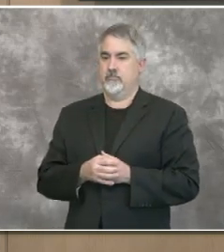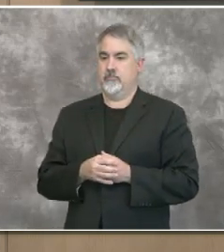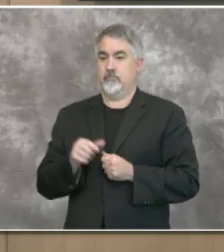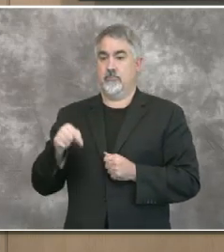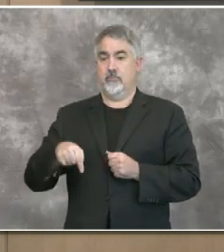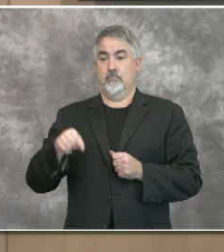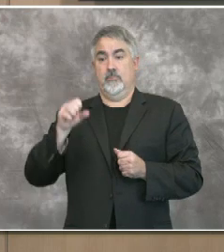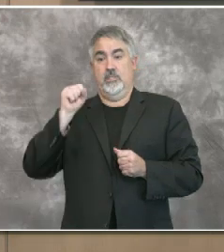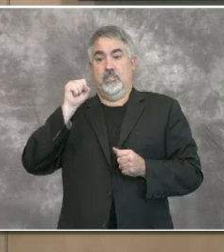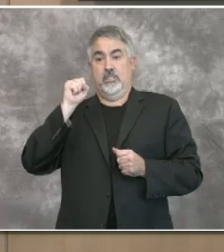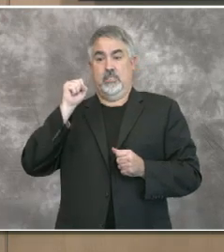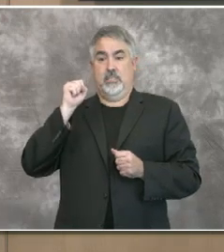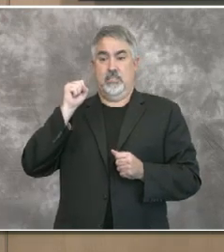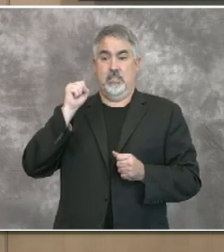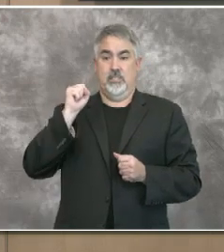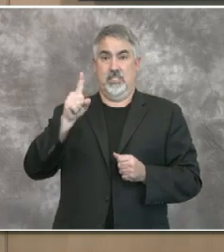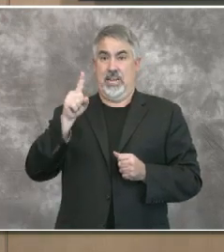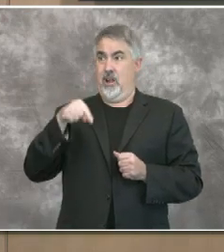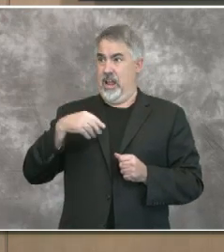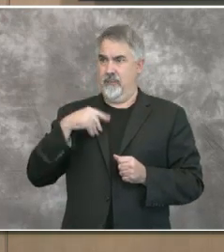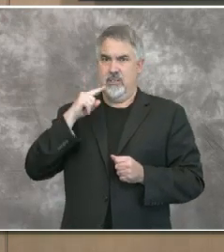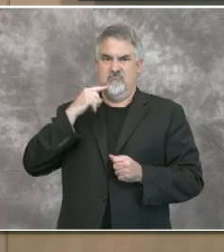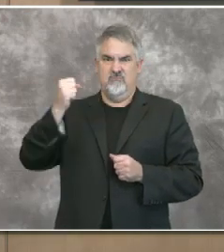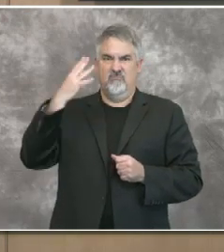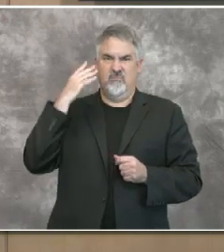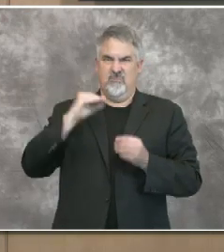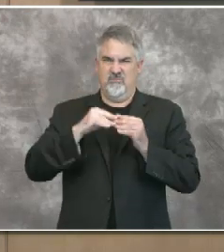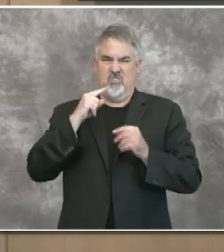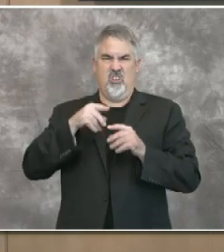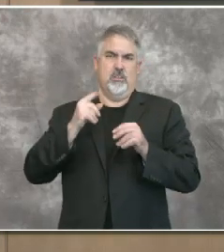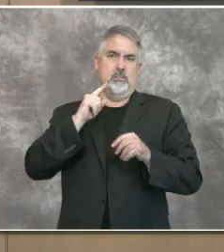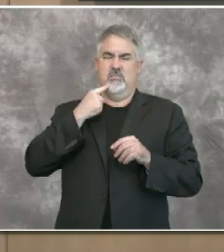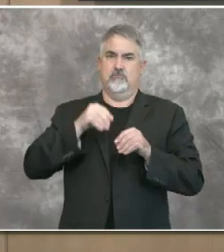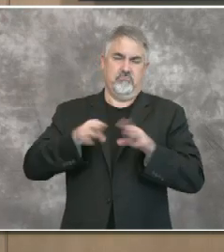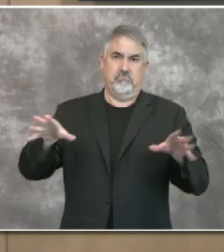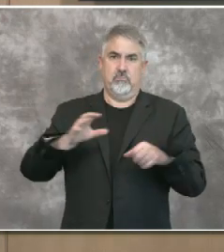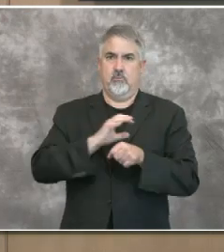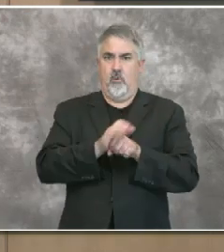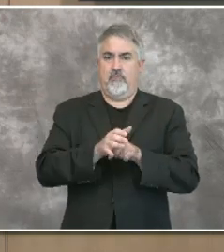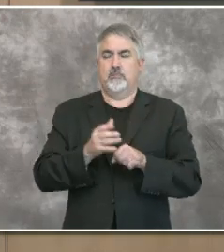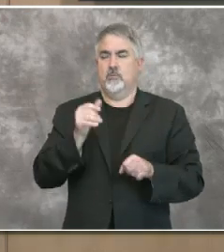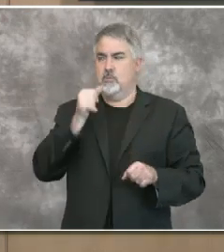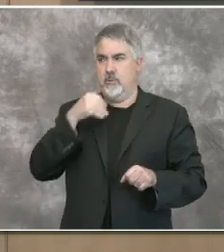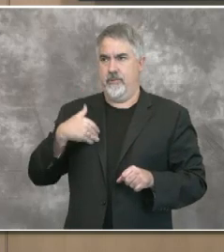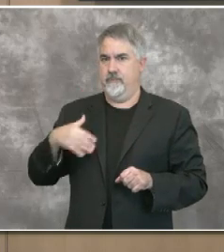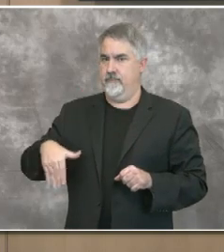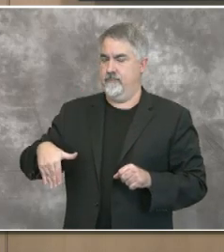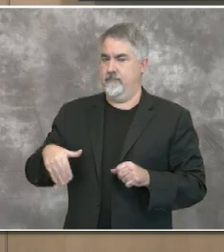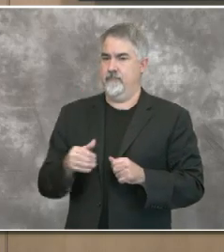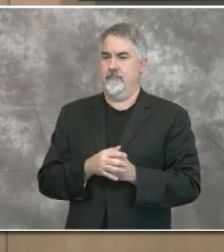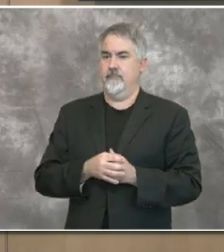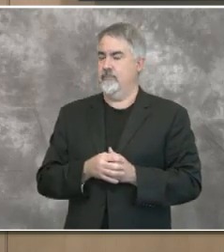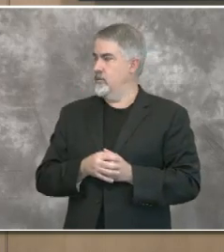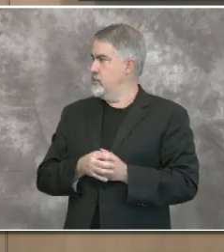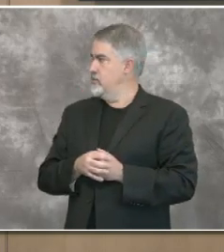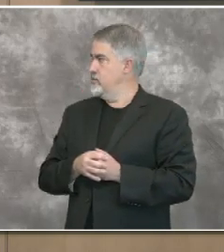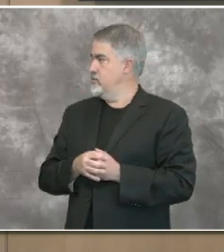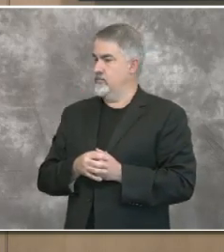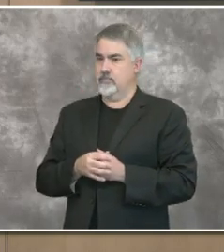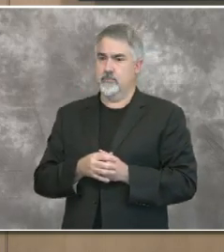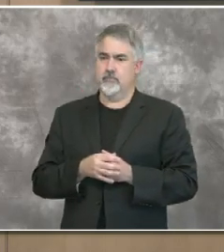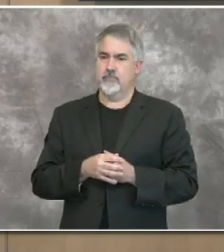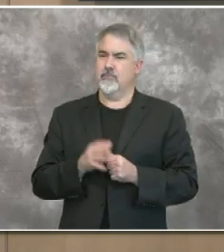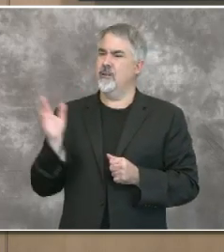an individual through our current investigations. Dr. McDonald, there is a question. And what about the longest chain of infection that you detected so